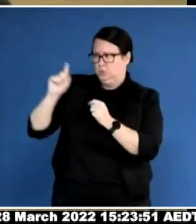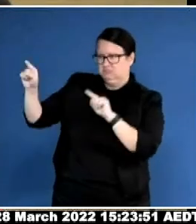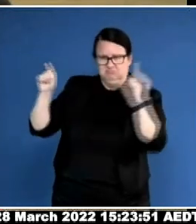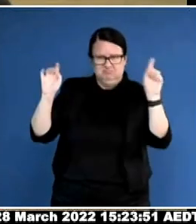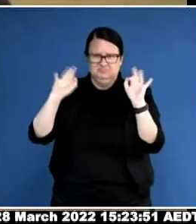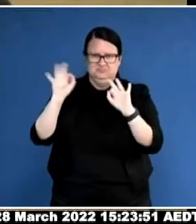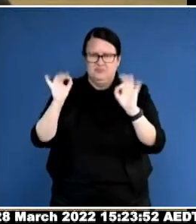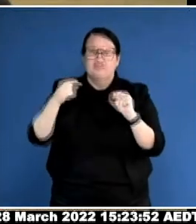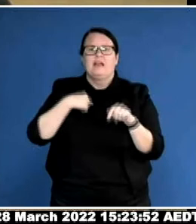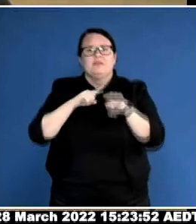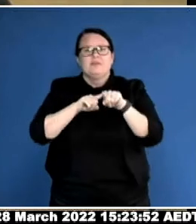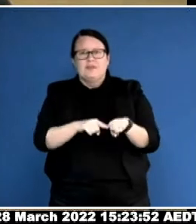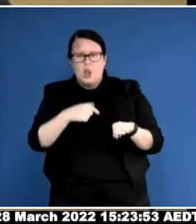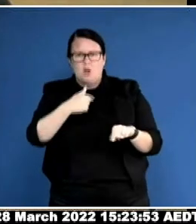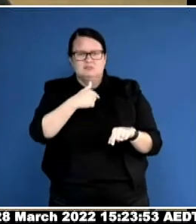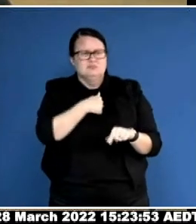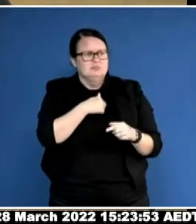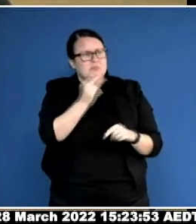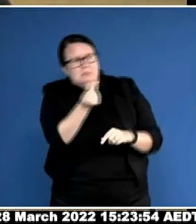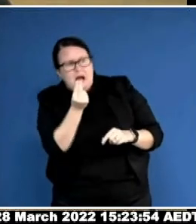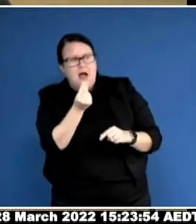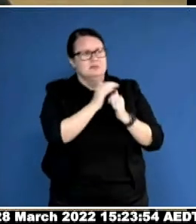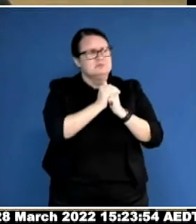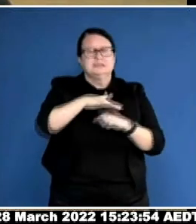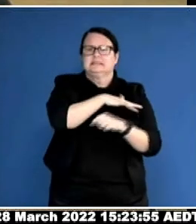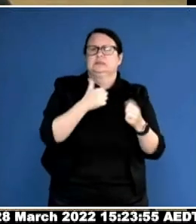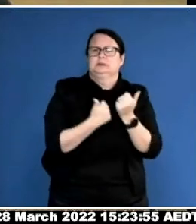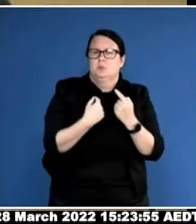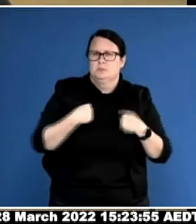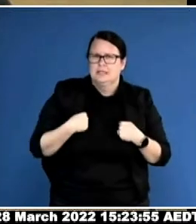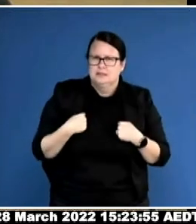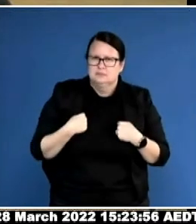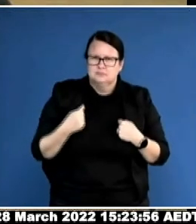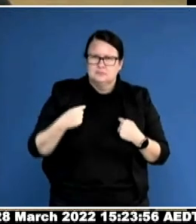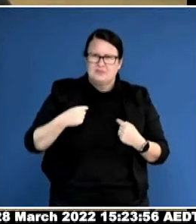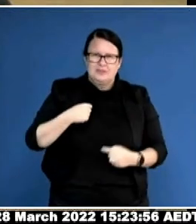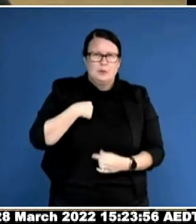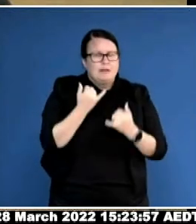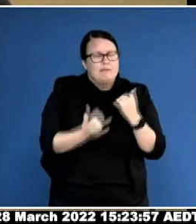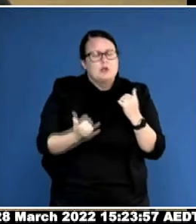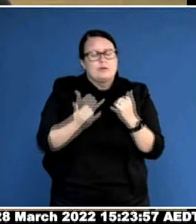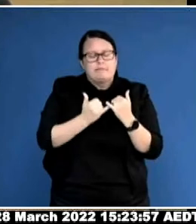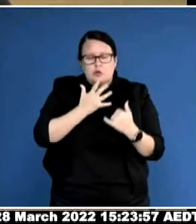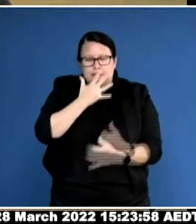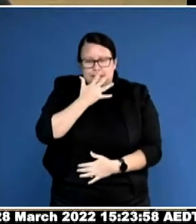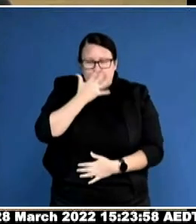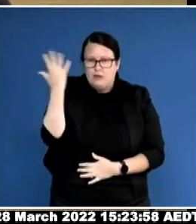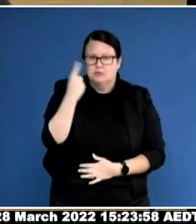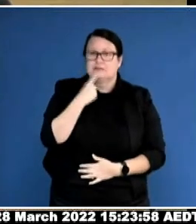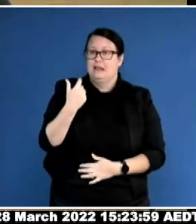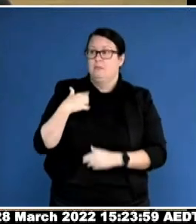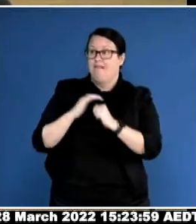dependent upon informal supports for my daily needs. I was too embarrassed to let the friends I cherished know what was happening